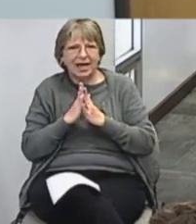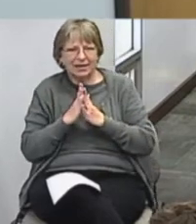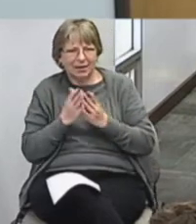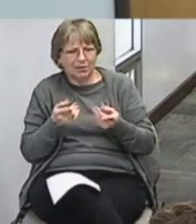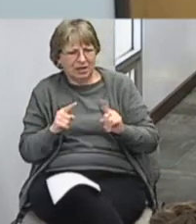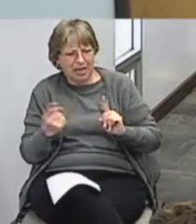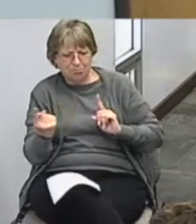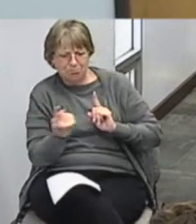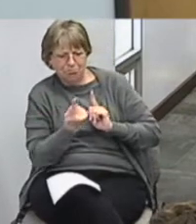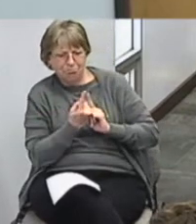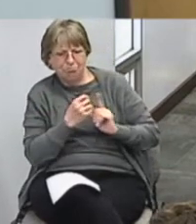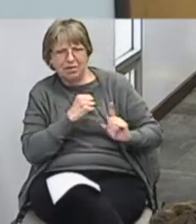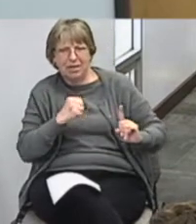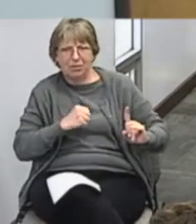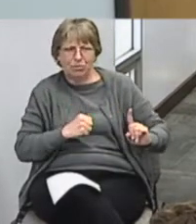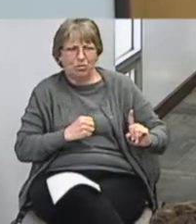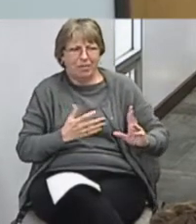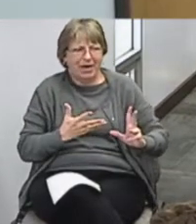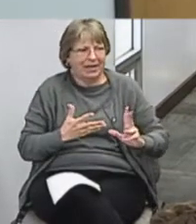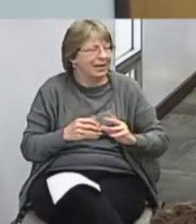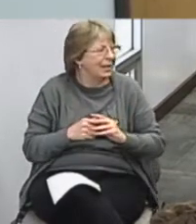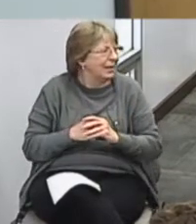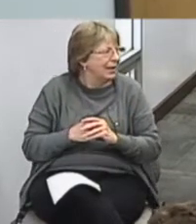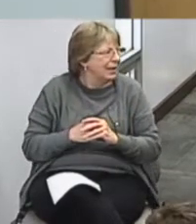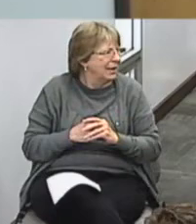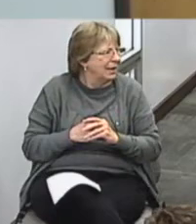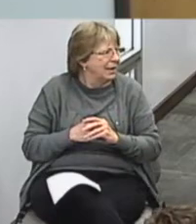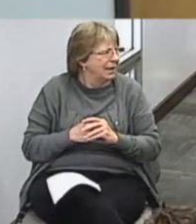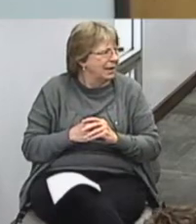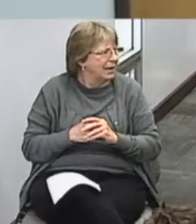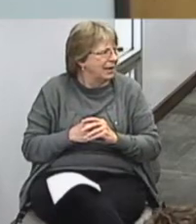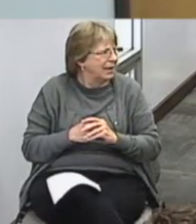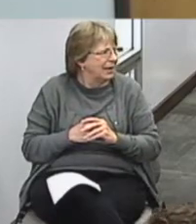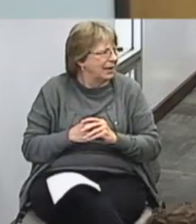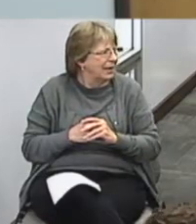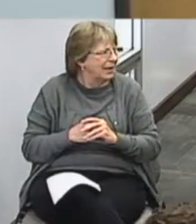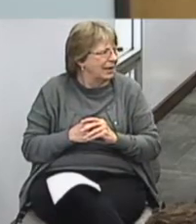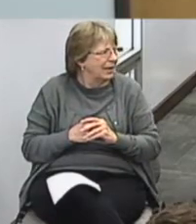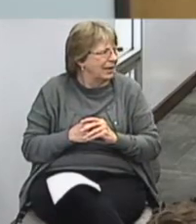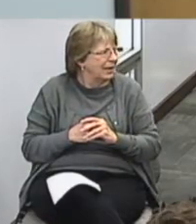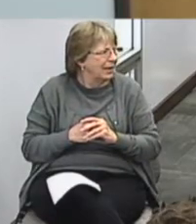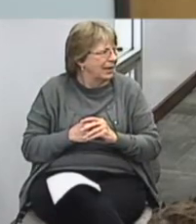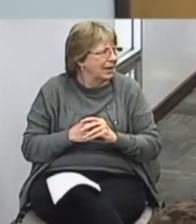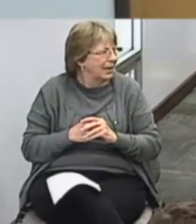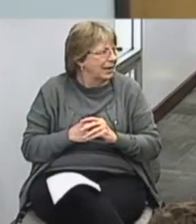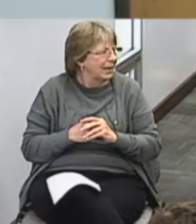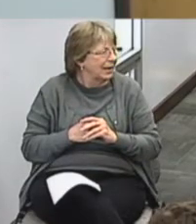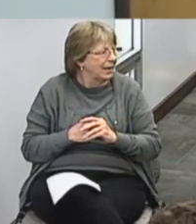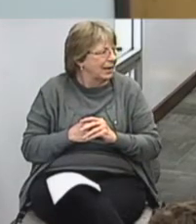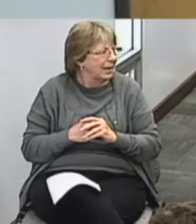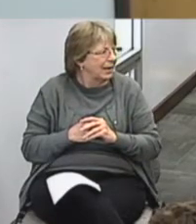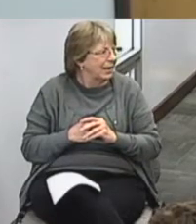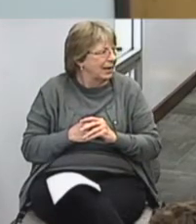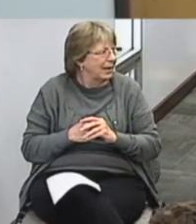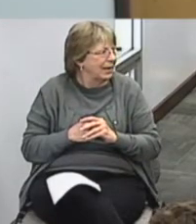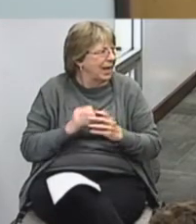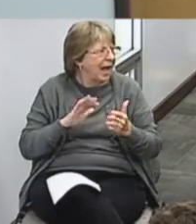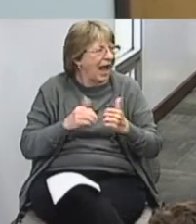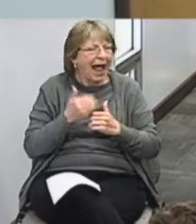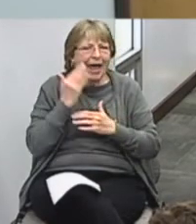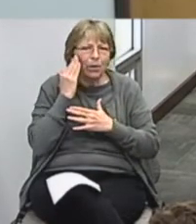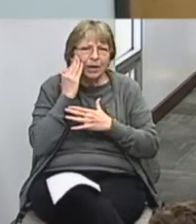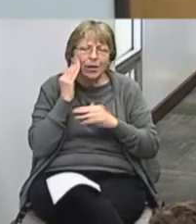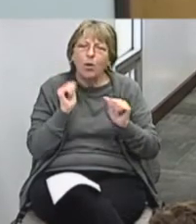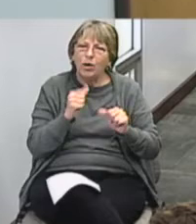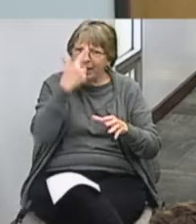meet Superman, not first, but during his first coming presence to the world, how do we know we can